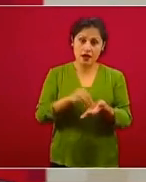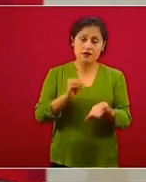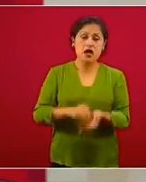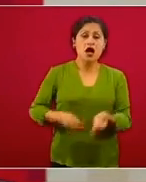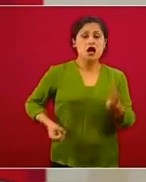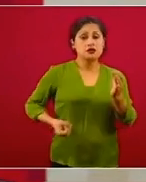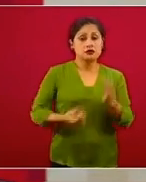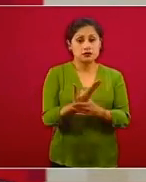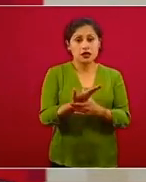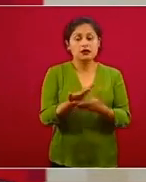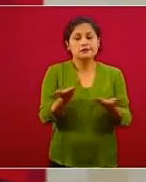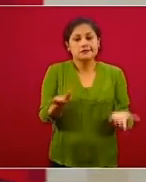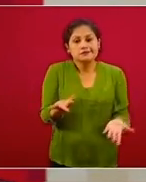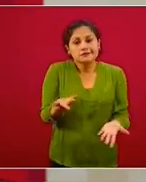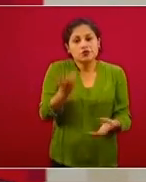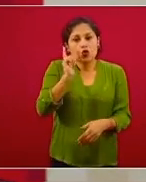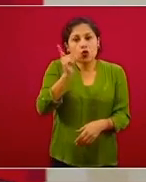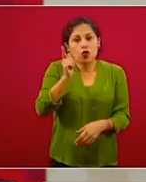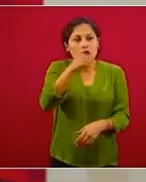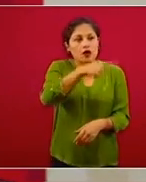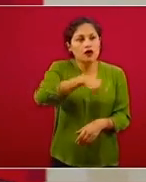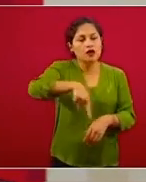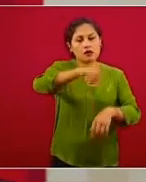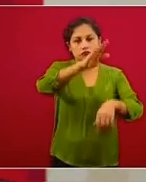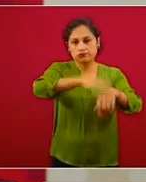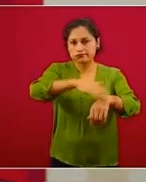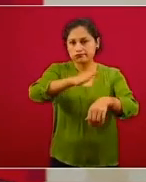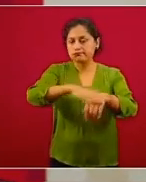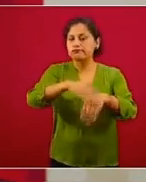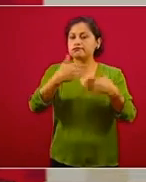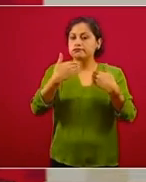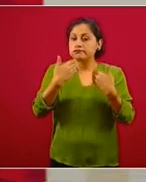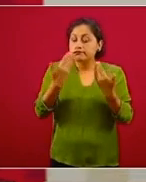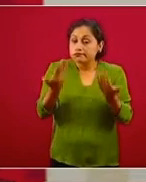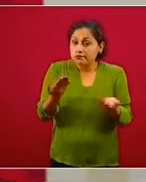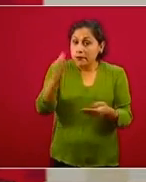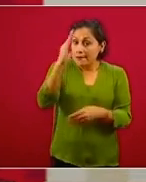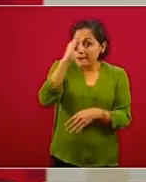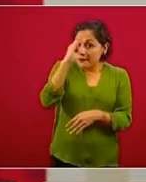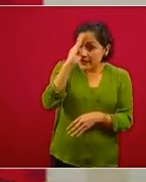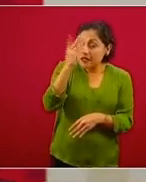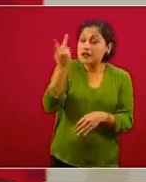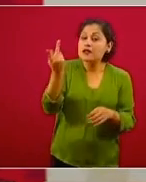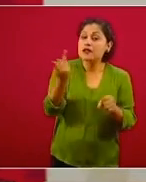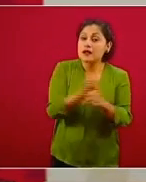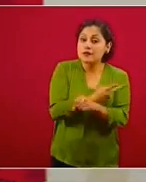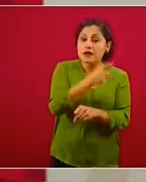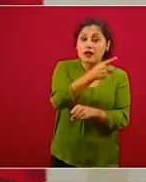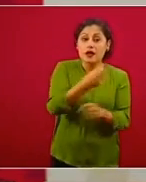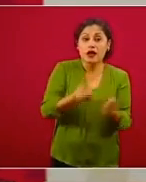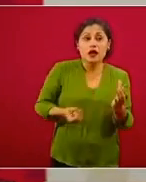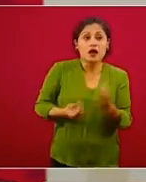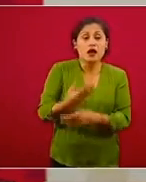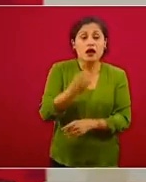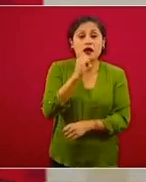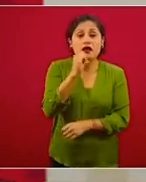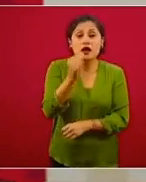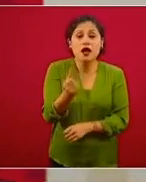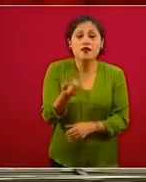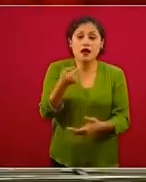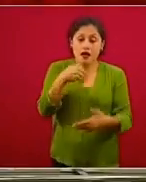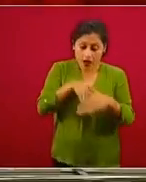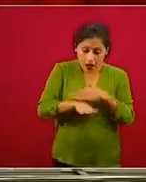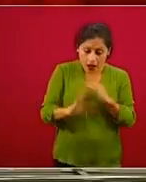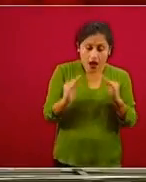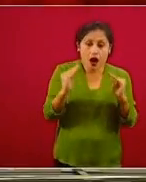to you again. Please visualize yourself not going outside of your home because you will